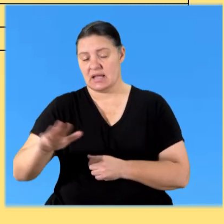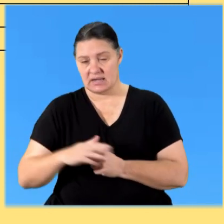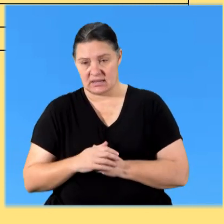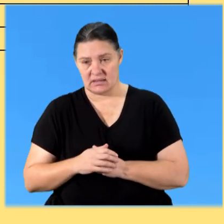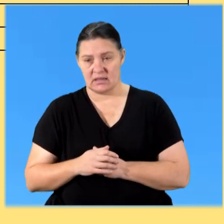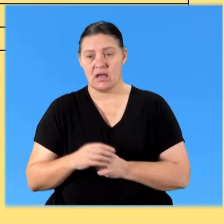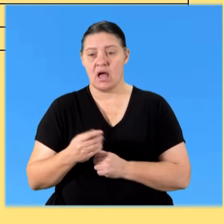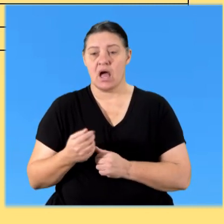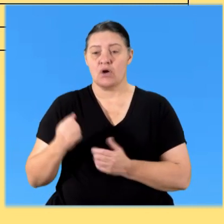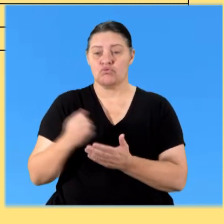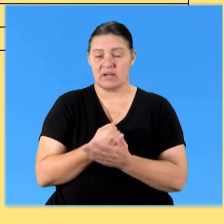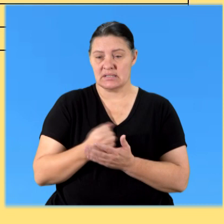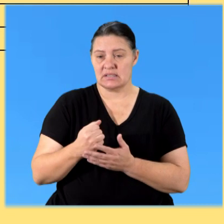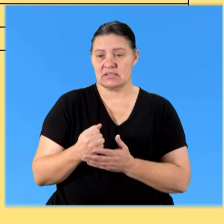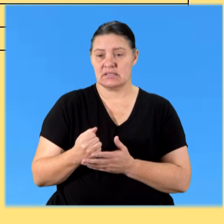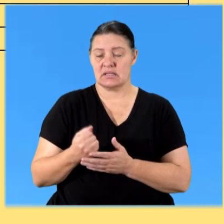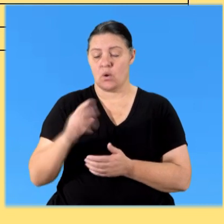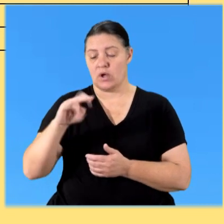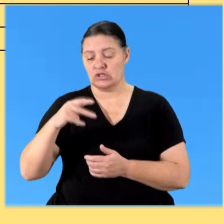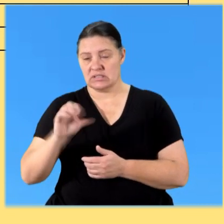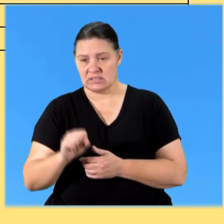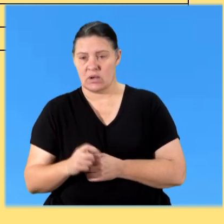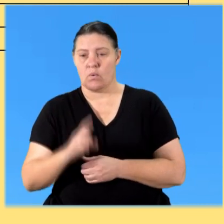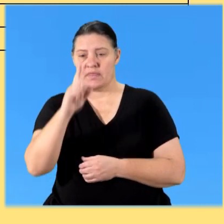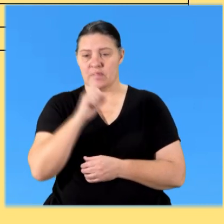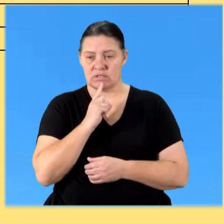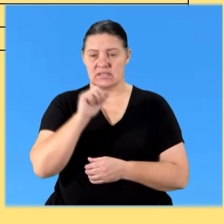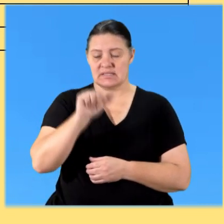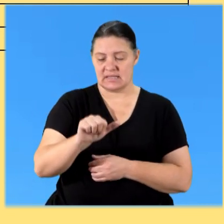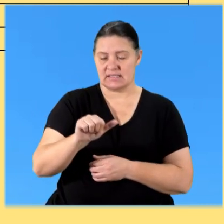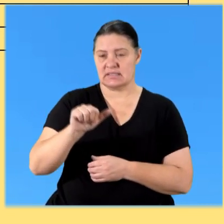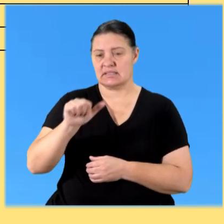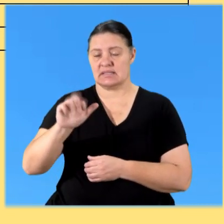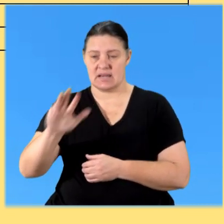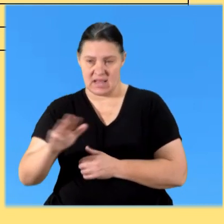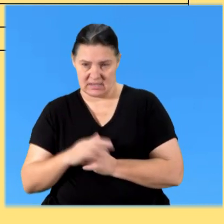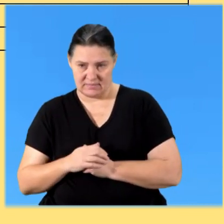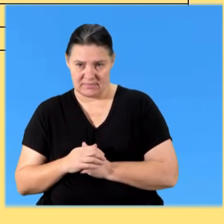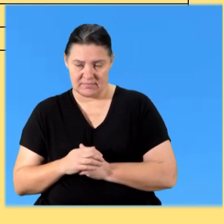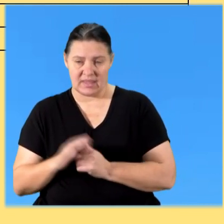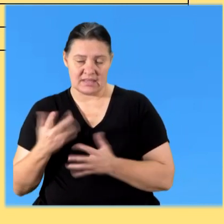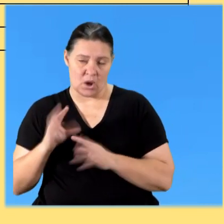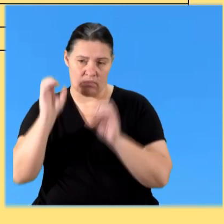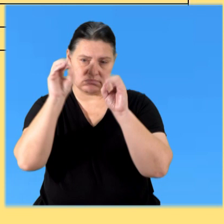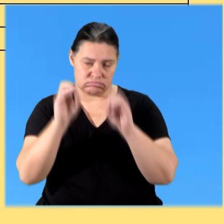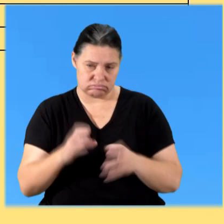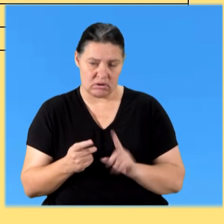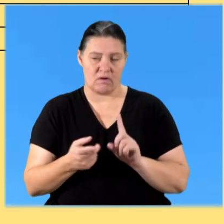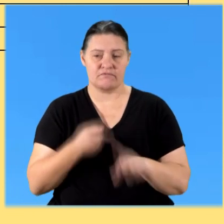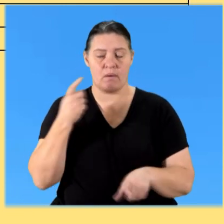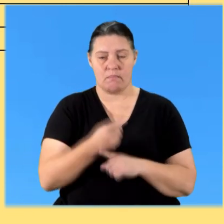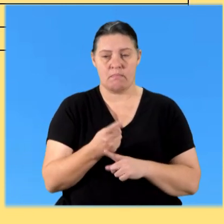1,669. Creditors for wages, 1,669. That is how I post